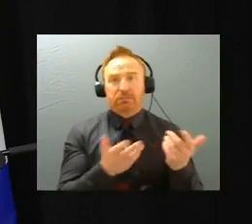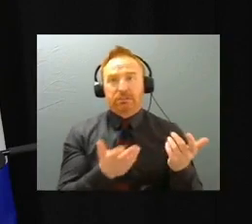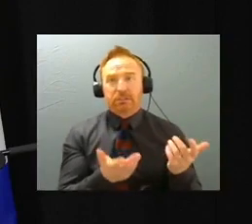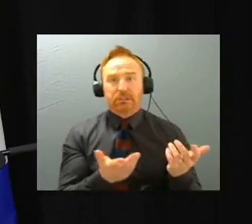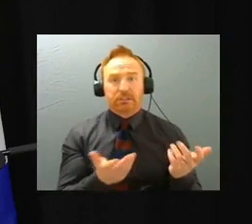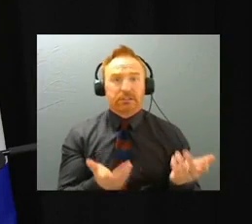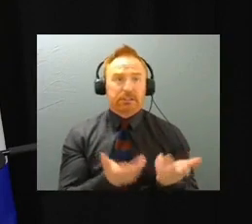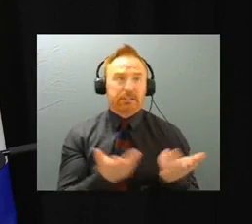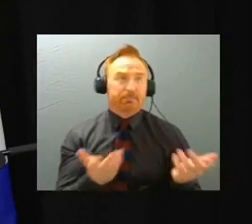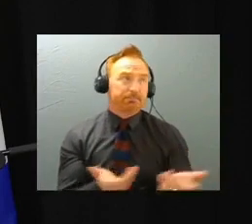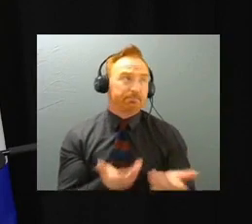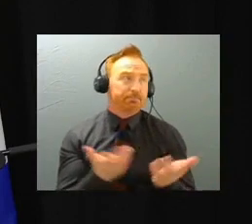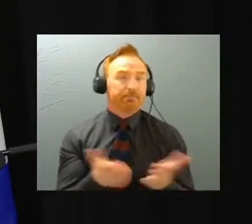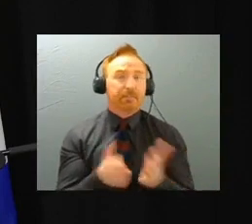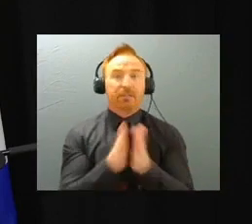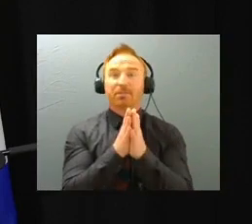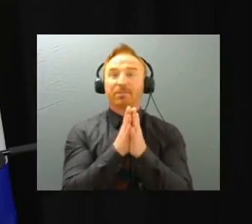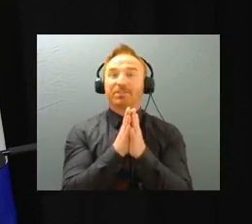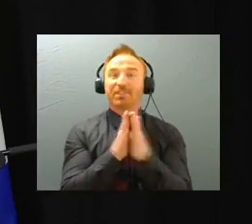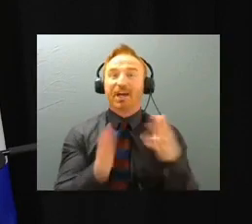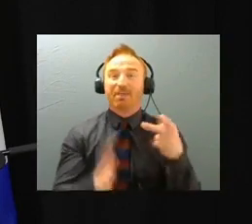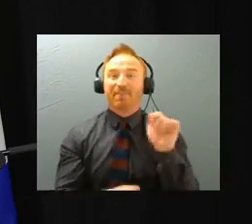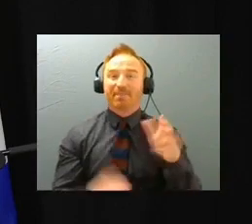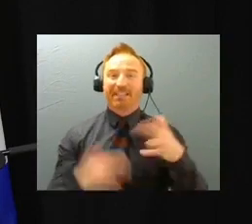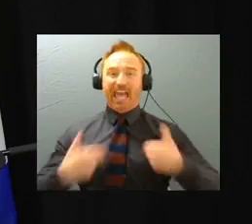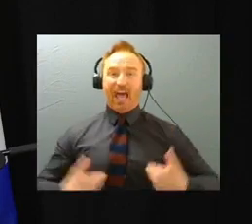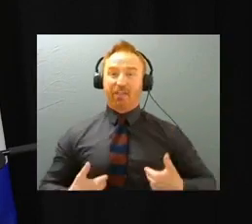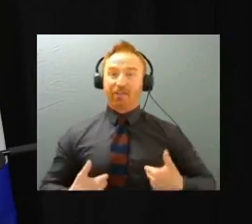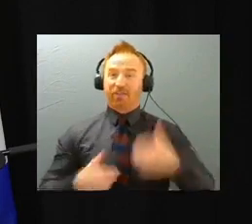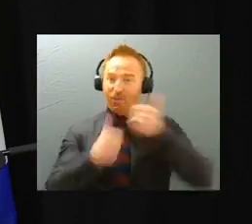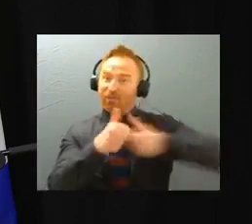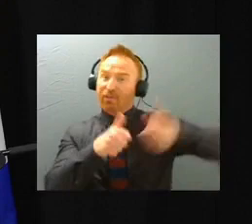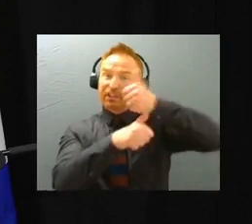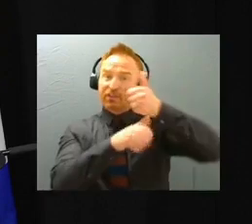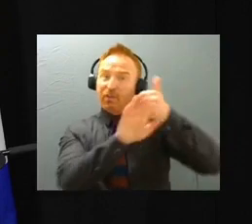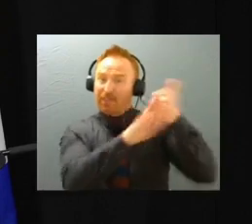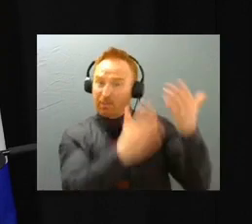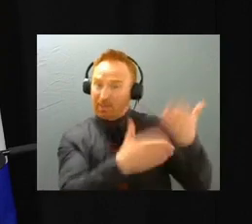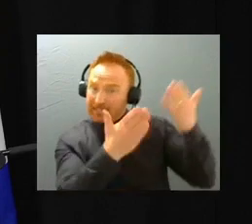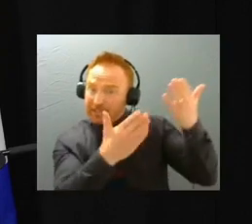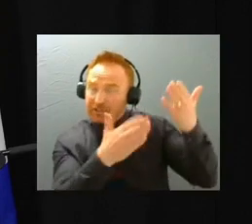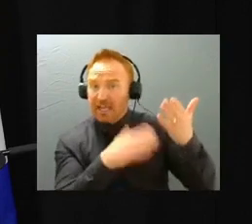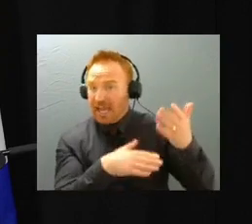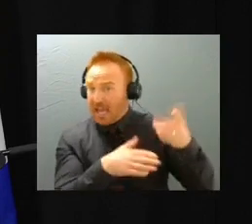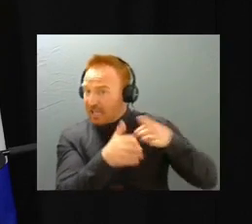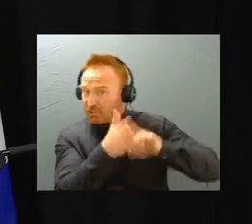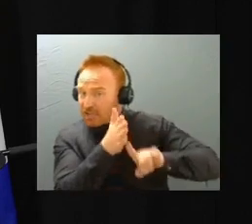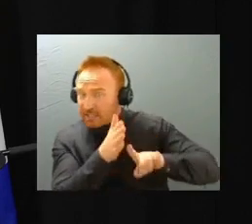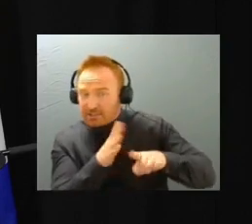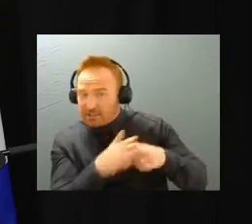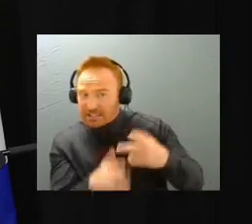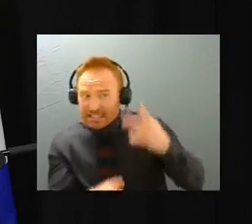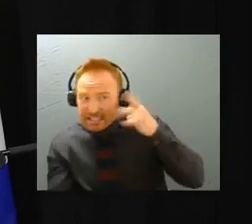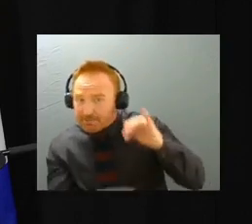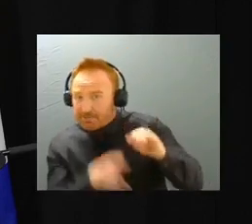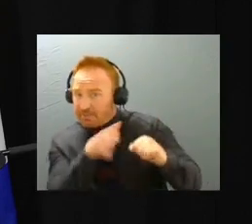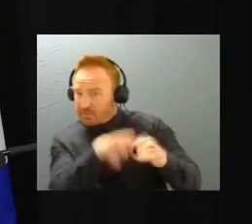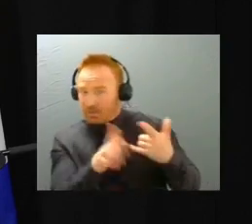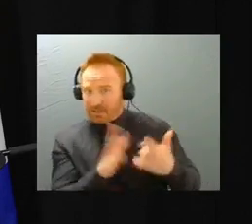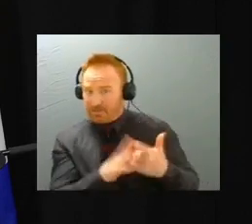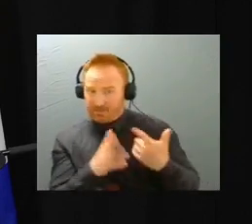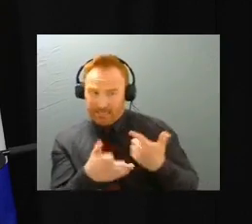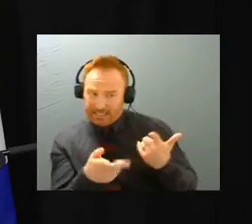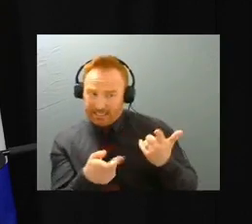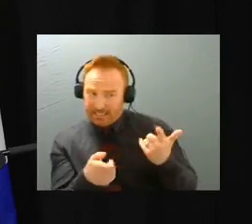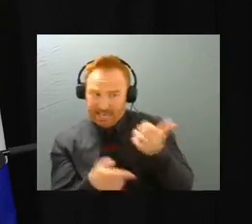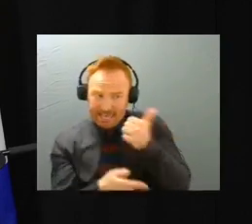the public health officials for the recommendations and to check to see if the epidemiology would change. That's how we came to this decision.